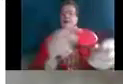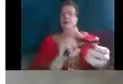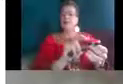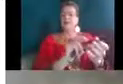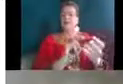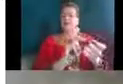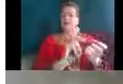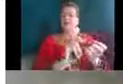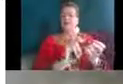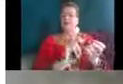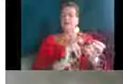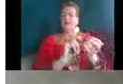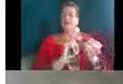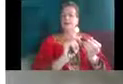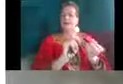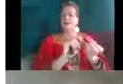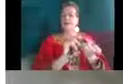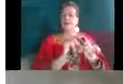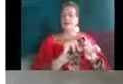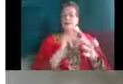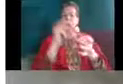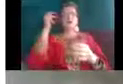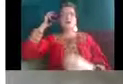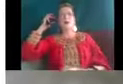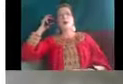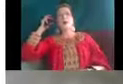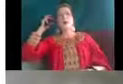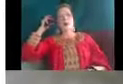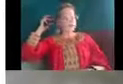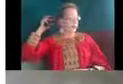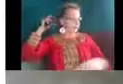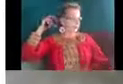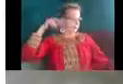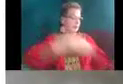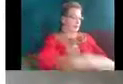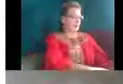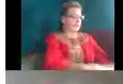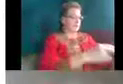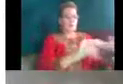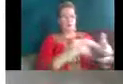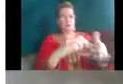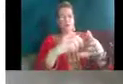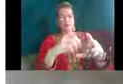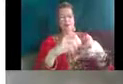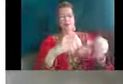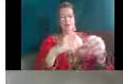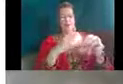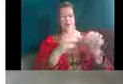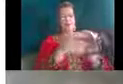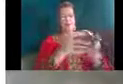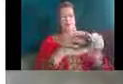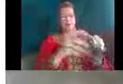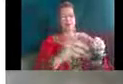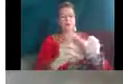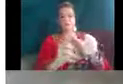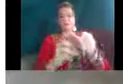every time that i've done that i've made an activation so if i had this one actually it's